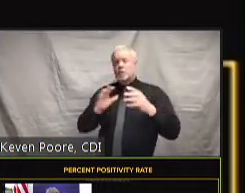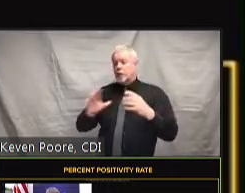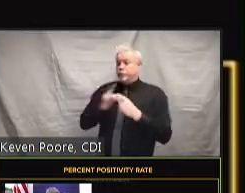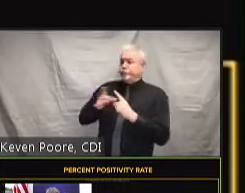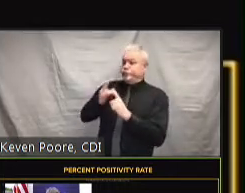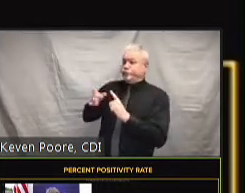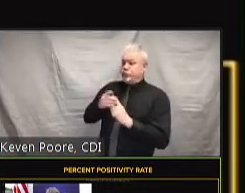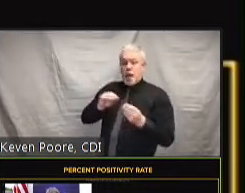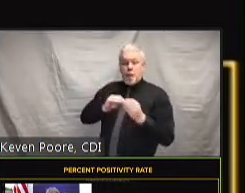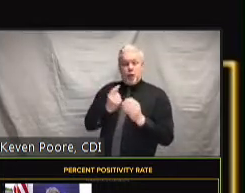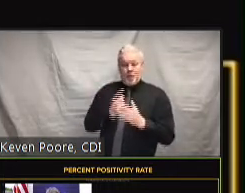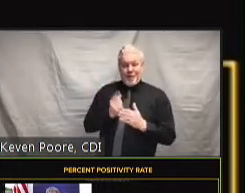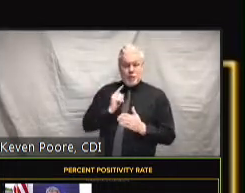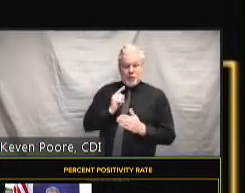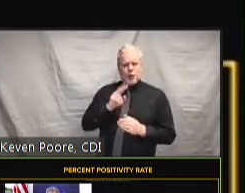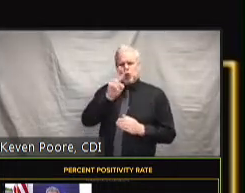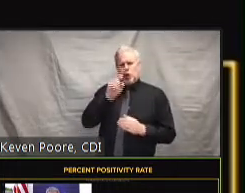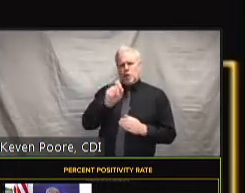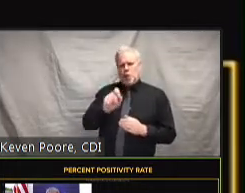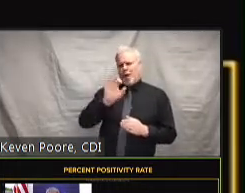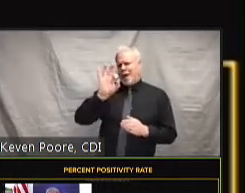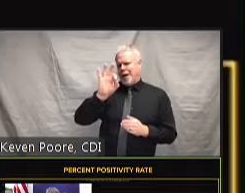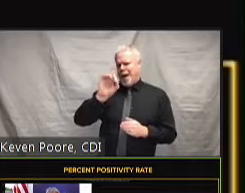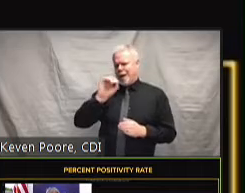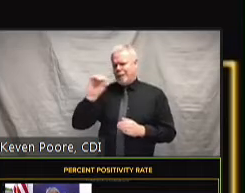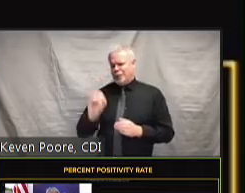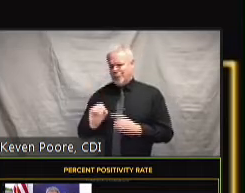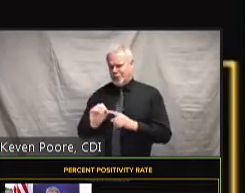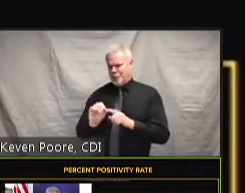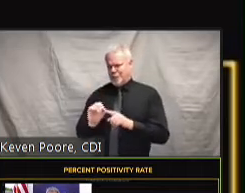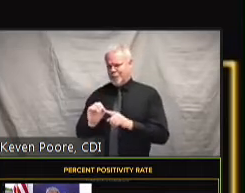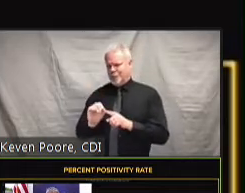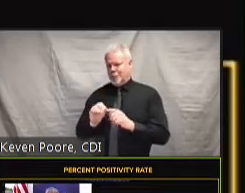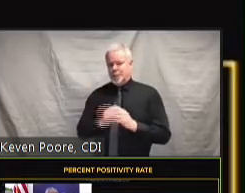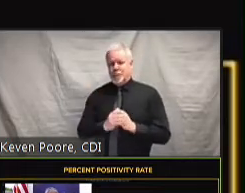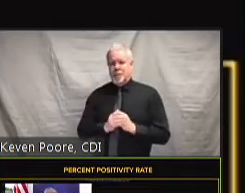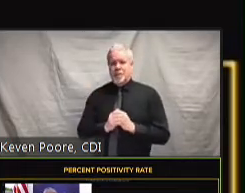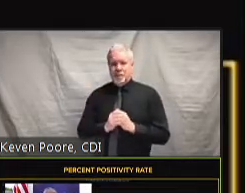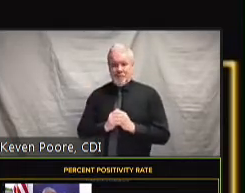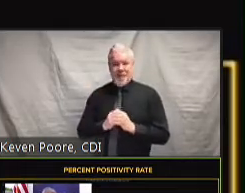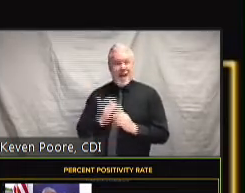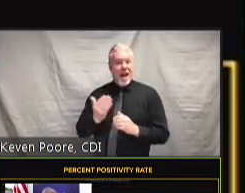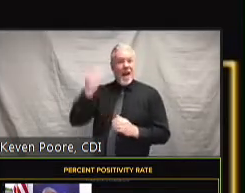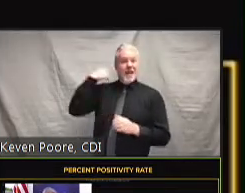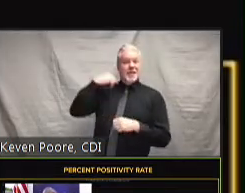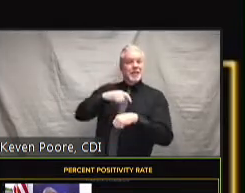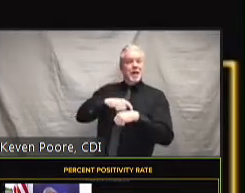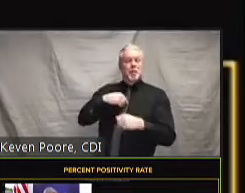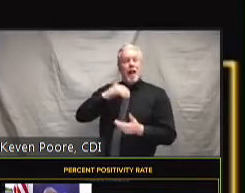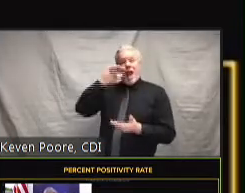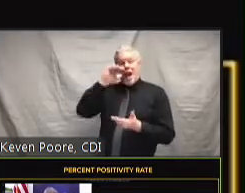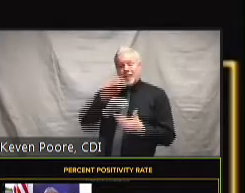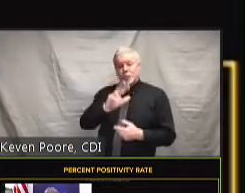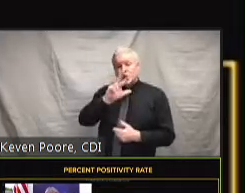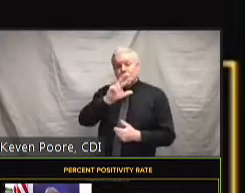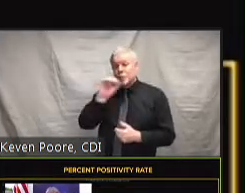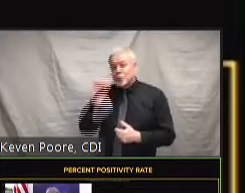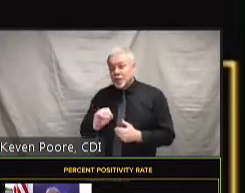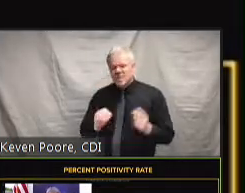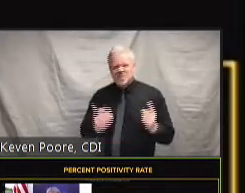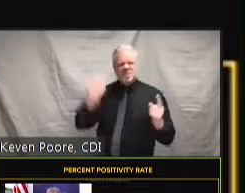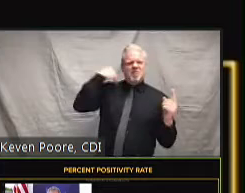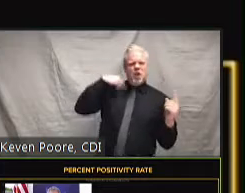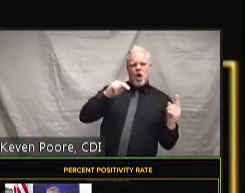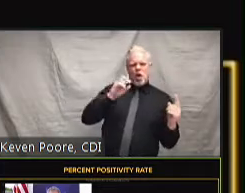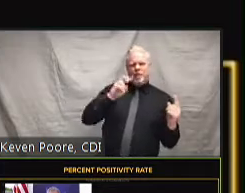The last time we were below 3% was November 5th, which was 3 months ago. Our hospitalization and ICU numbers, which we've said